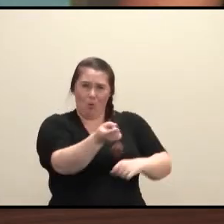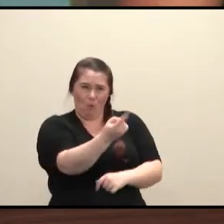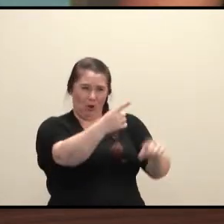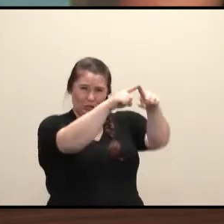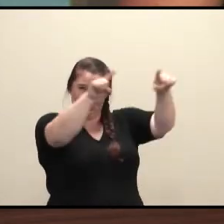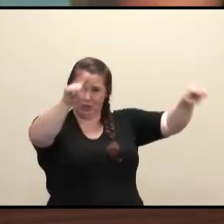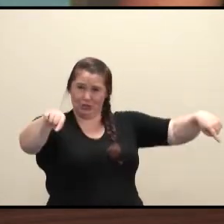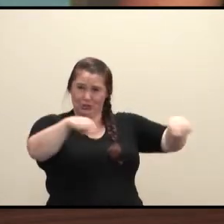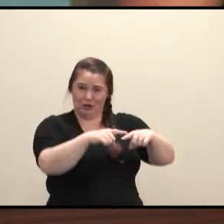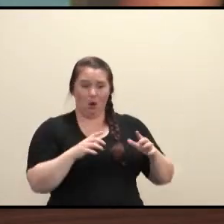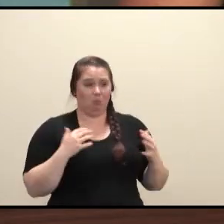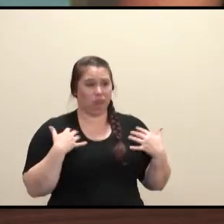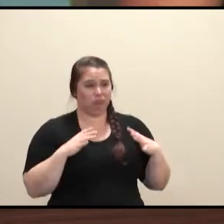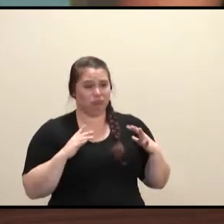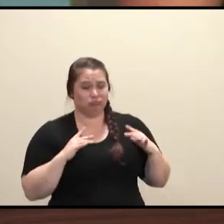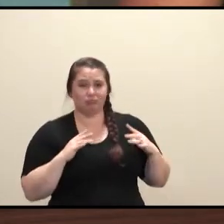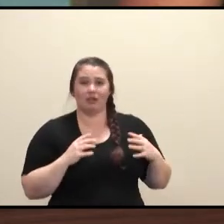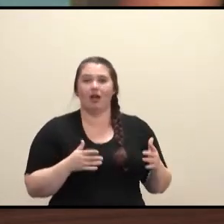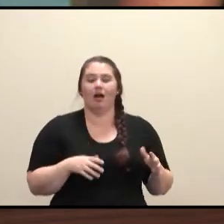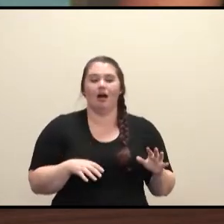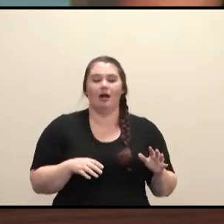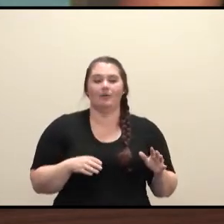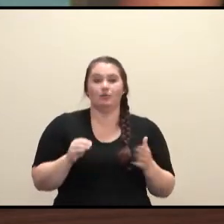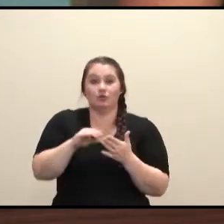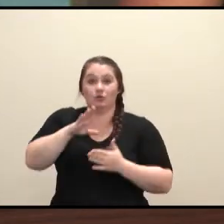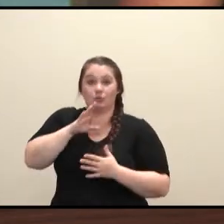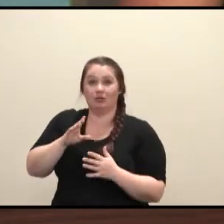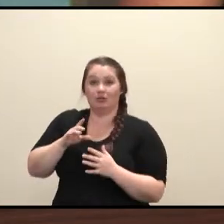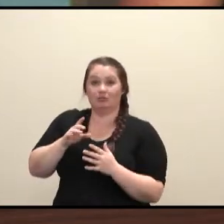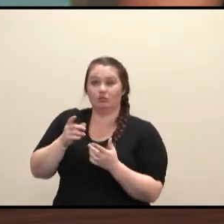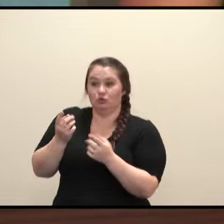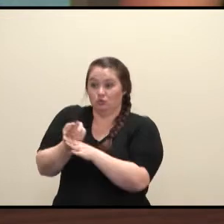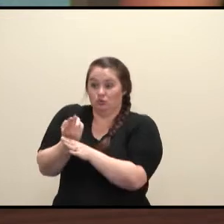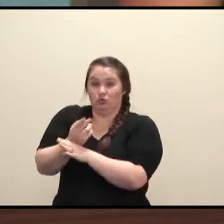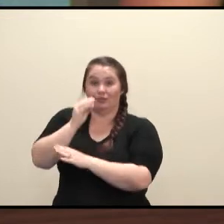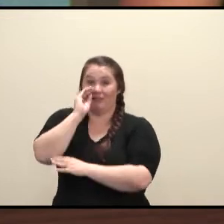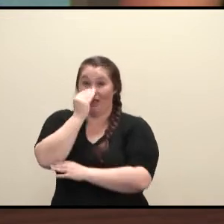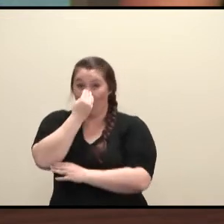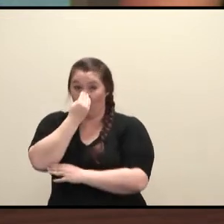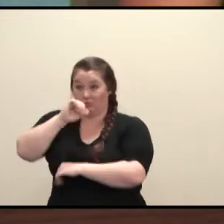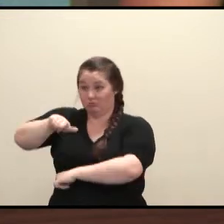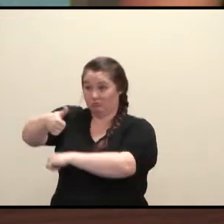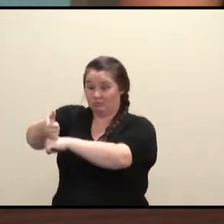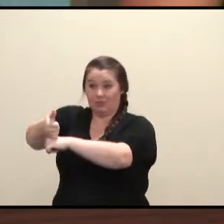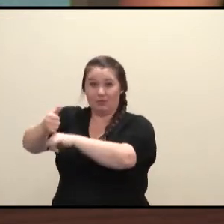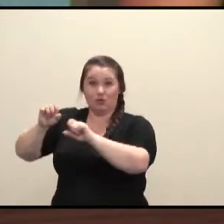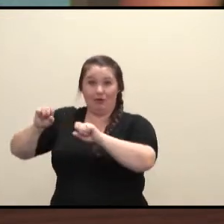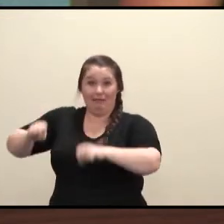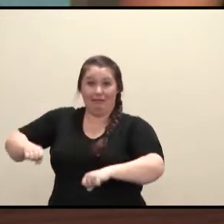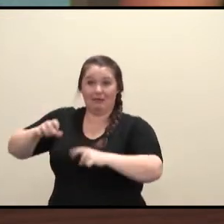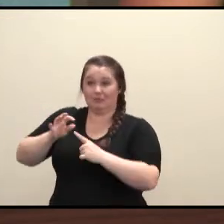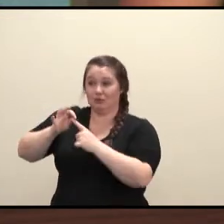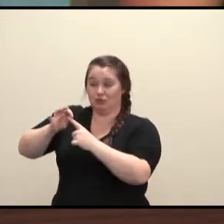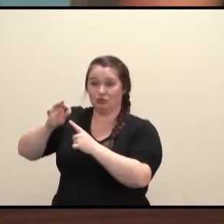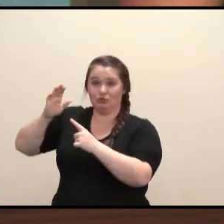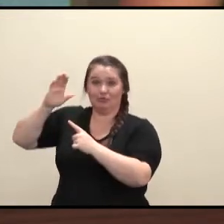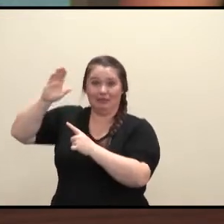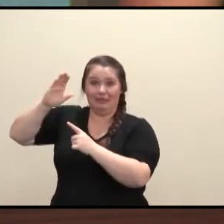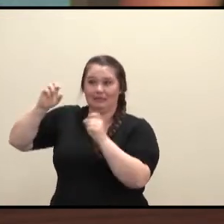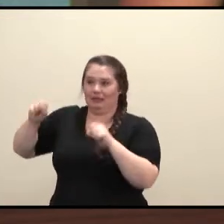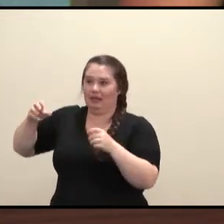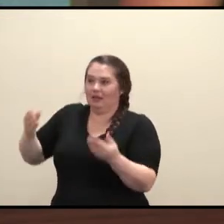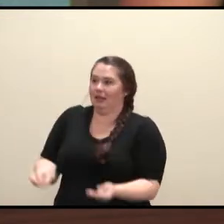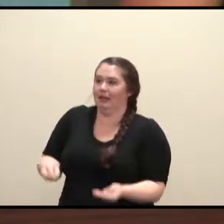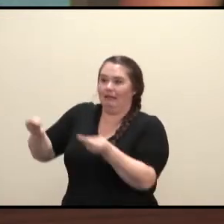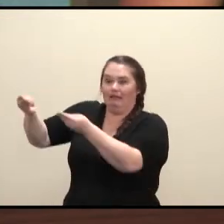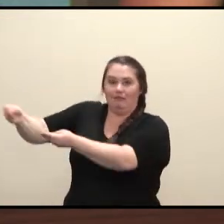where students will learn flower arranging in order to recognize the leaders on their campus and the special guests on their campus by giving them a flower